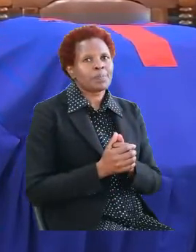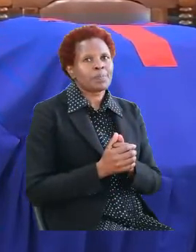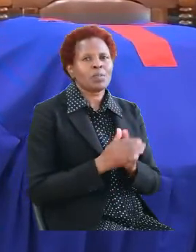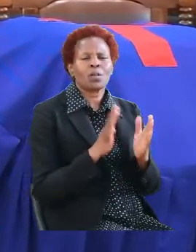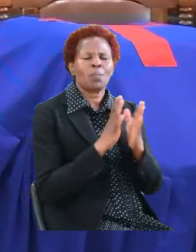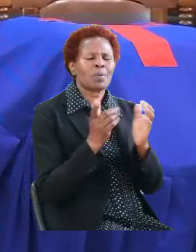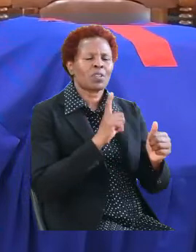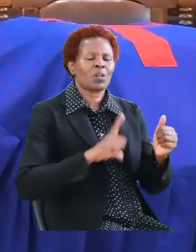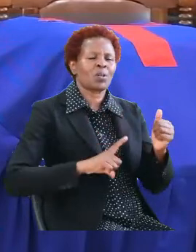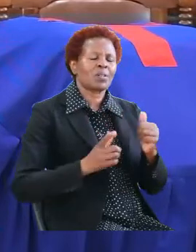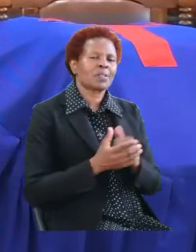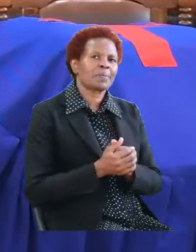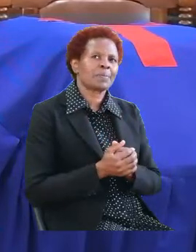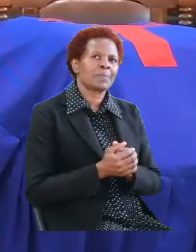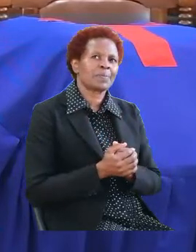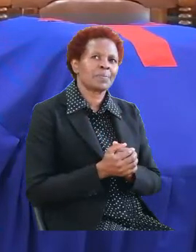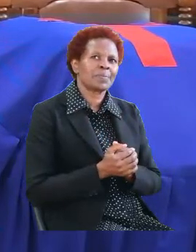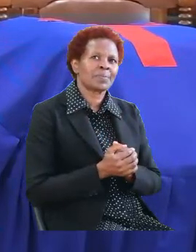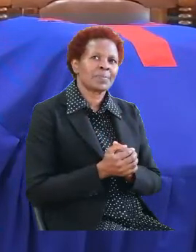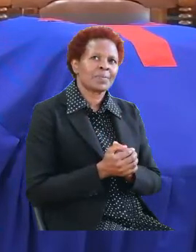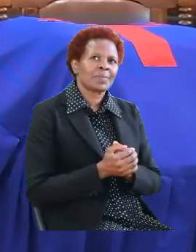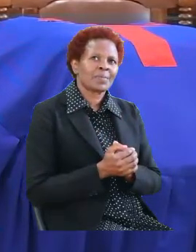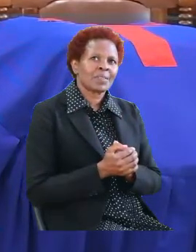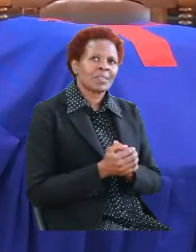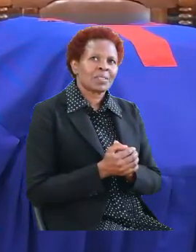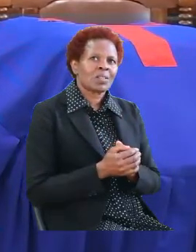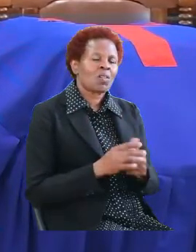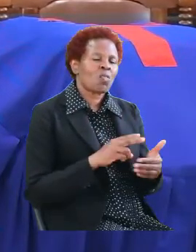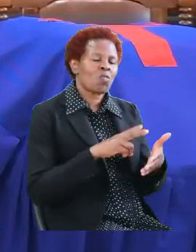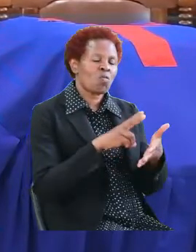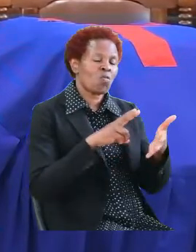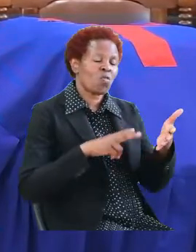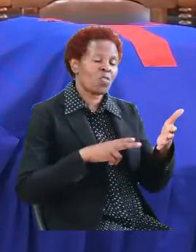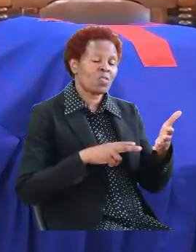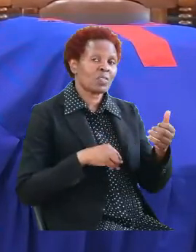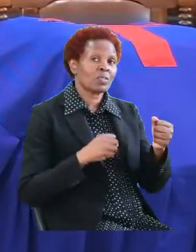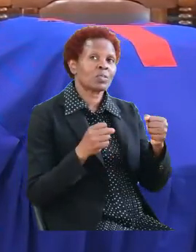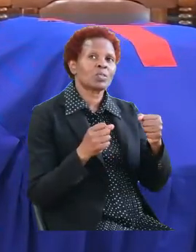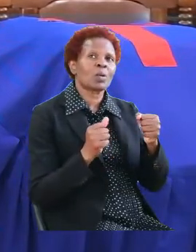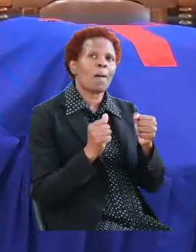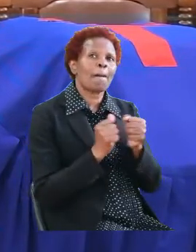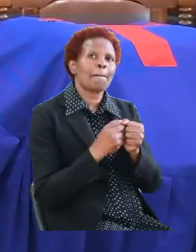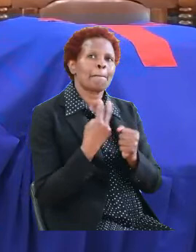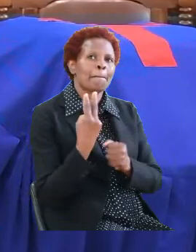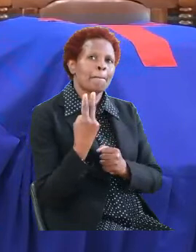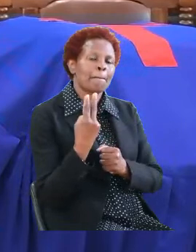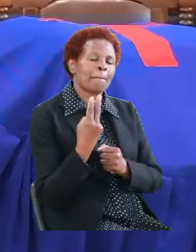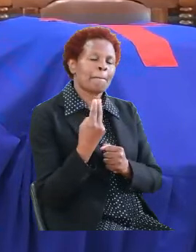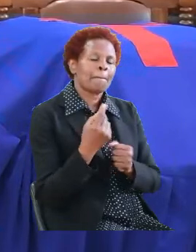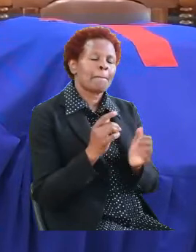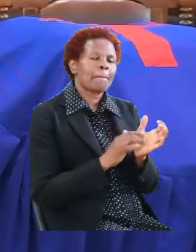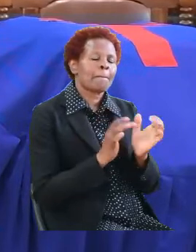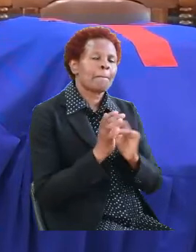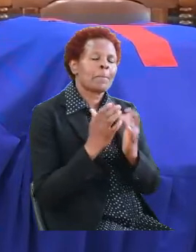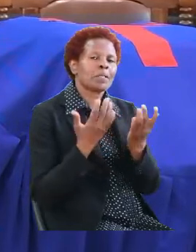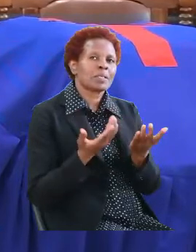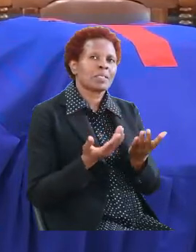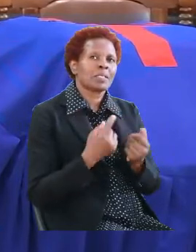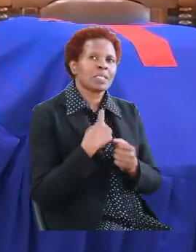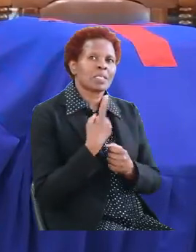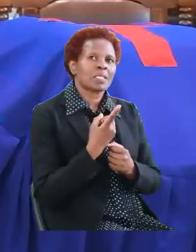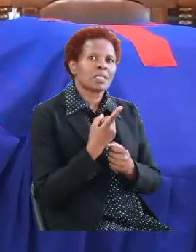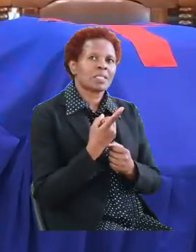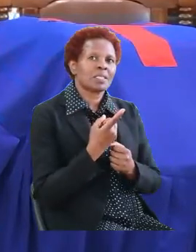Bwana Yesu asifiwe. In verses number 12, the Bible says that the